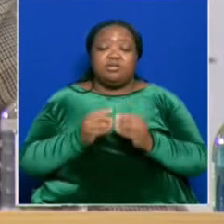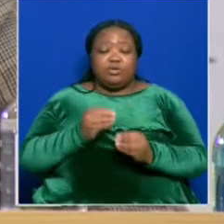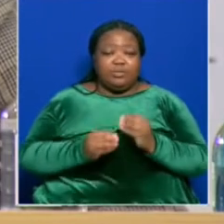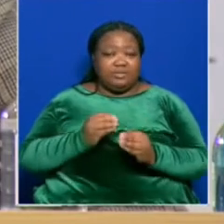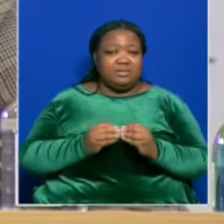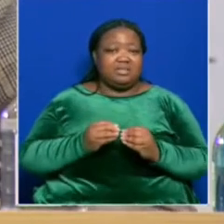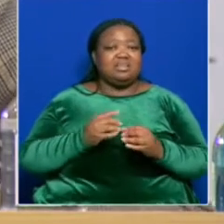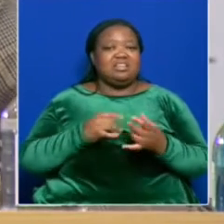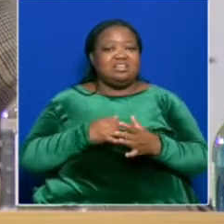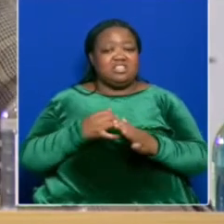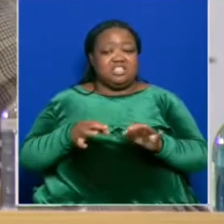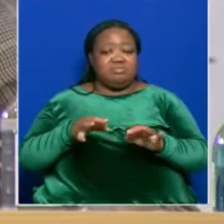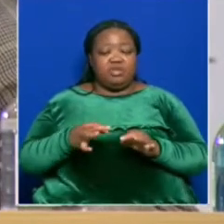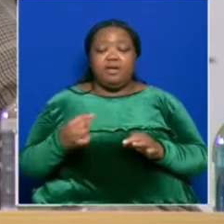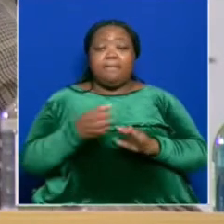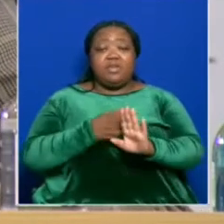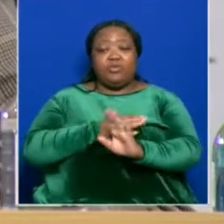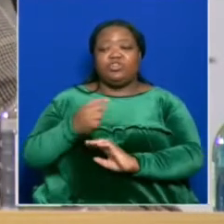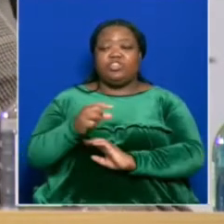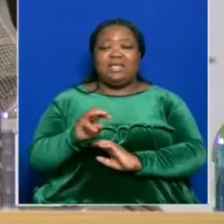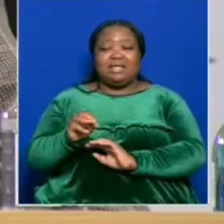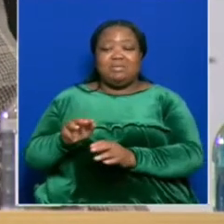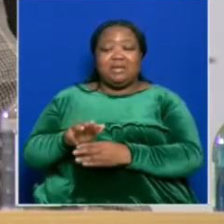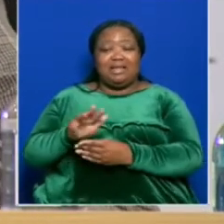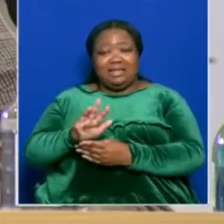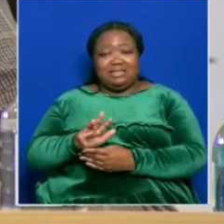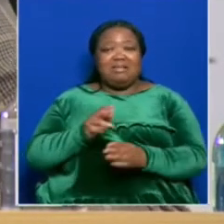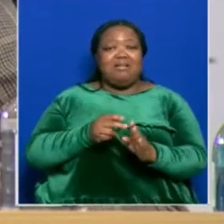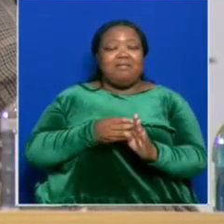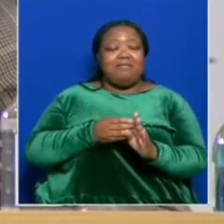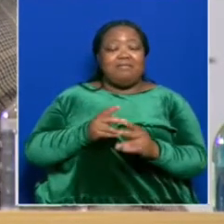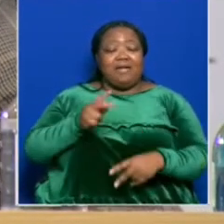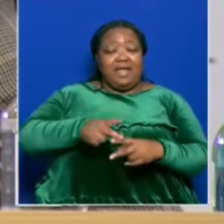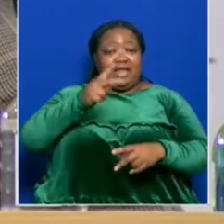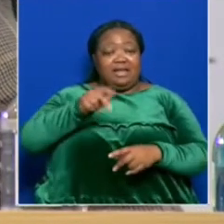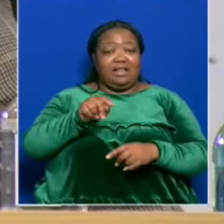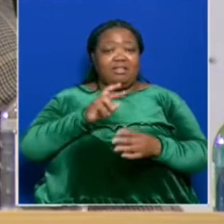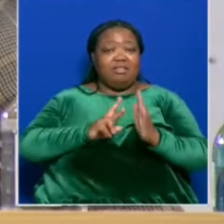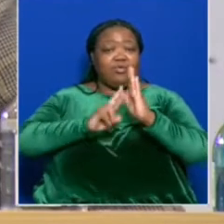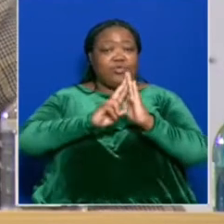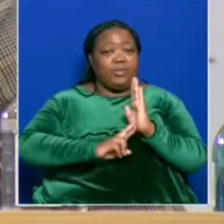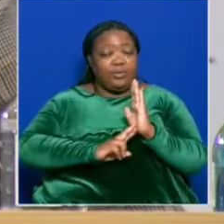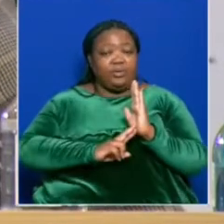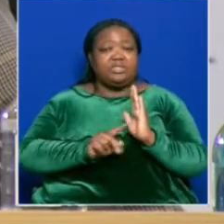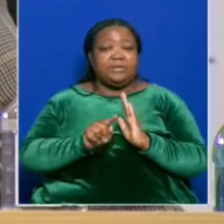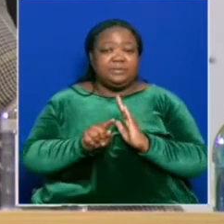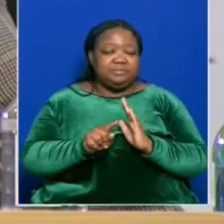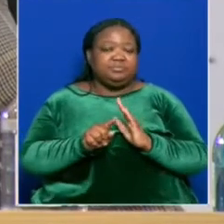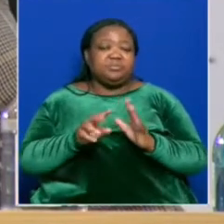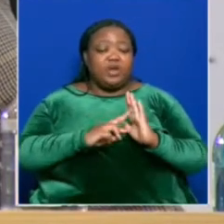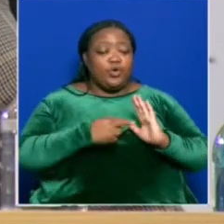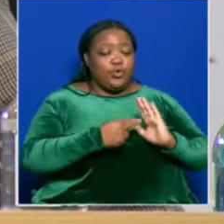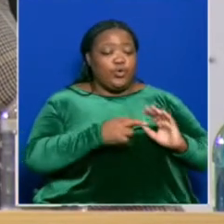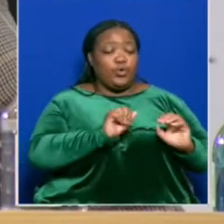I go to GM90 of the final probity report, what their role is, how they fit in at the city as well. Chairperson will now,